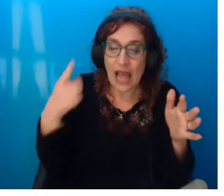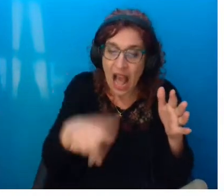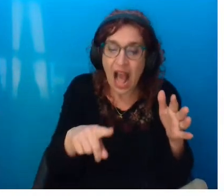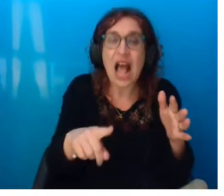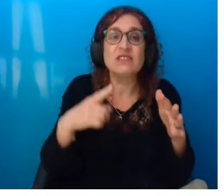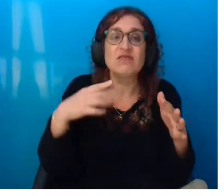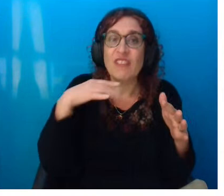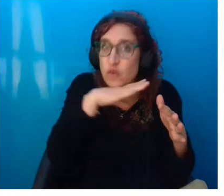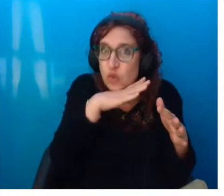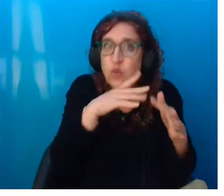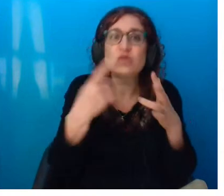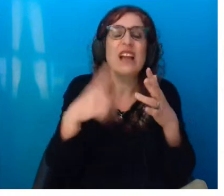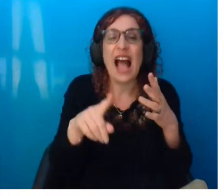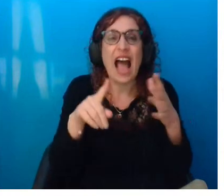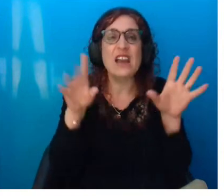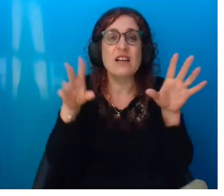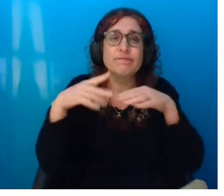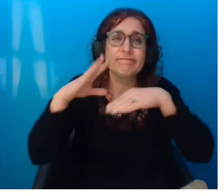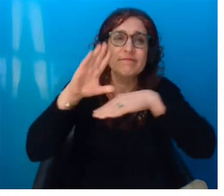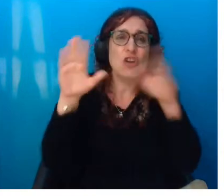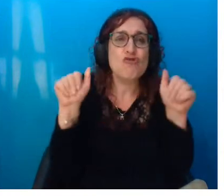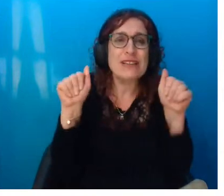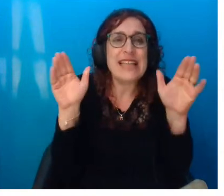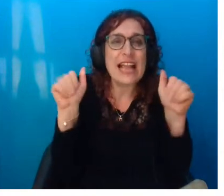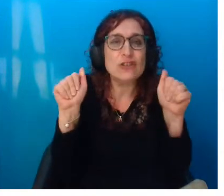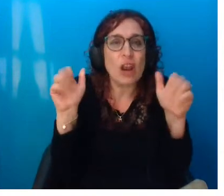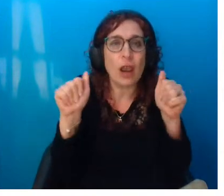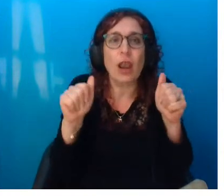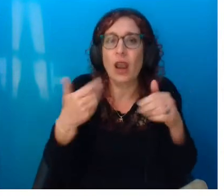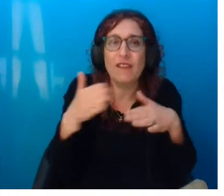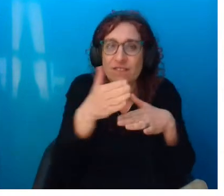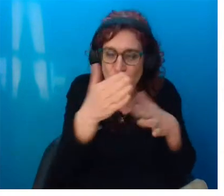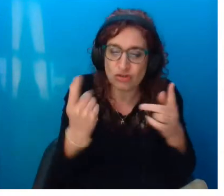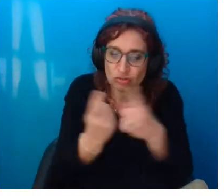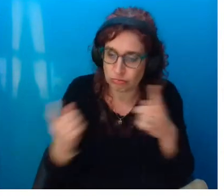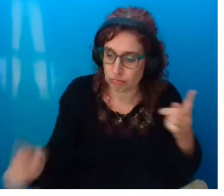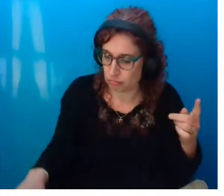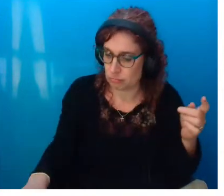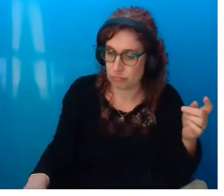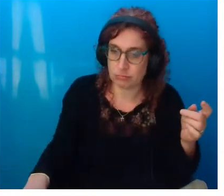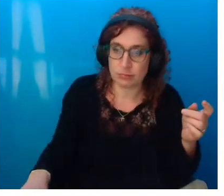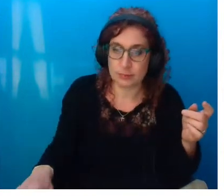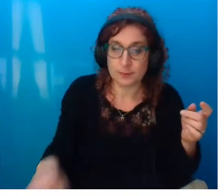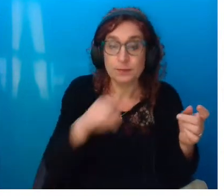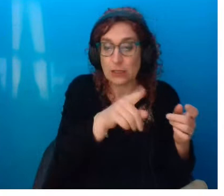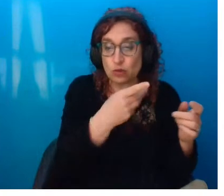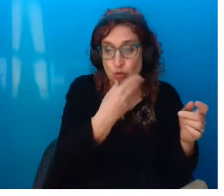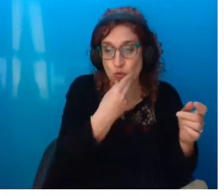testing over and above conventional skin prick test reagents or RAS testing.